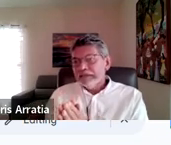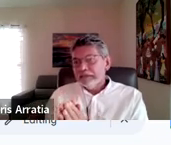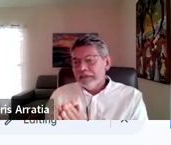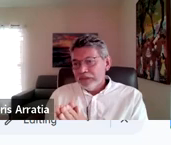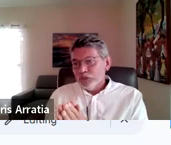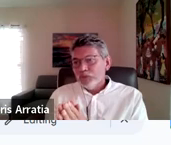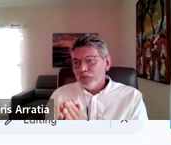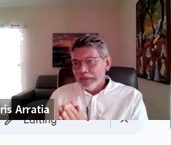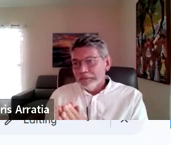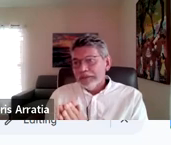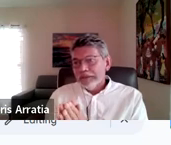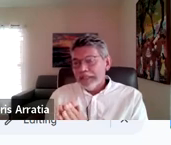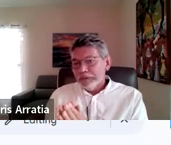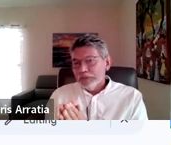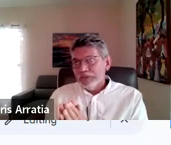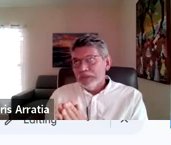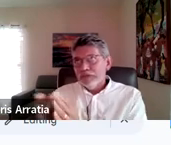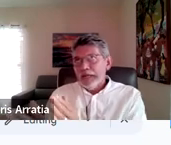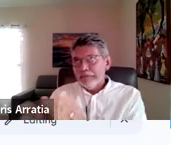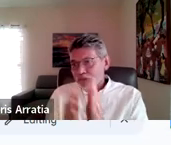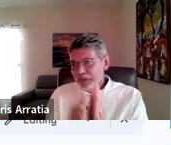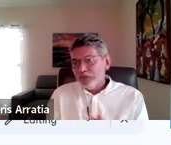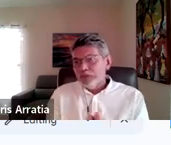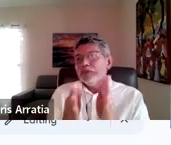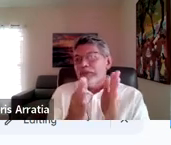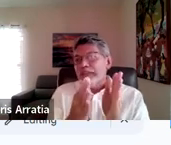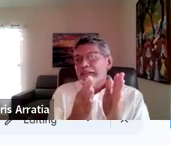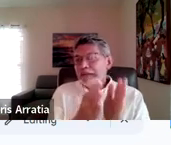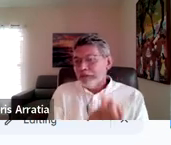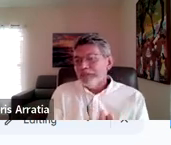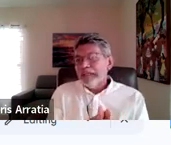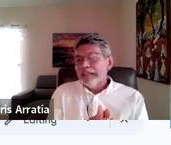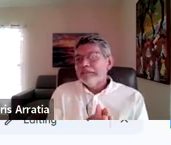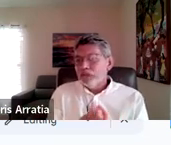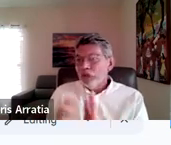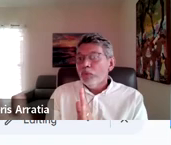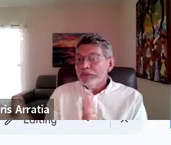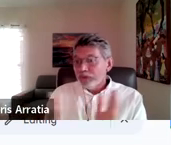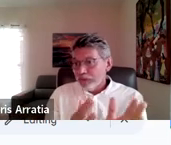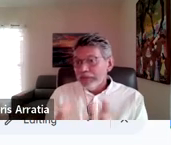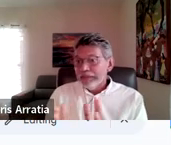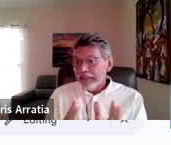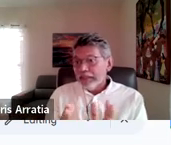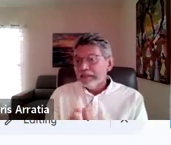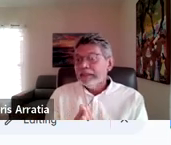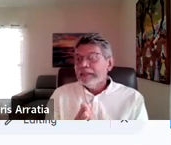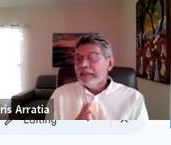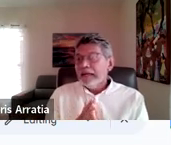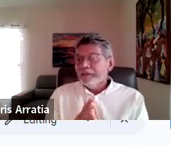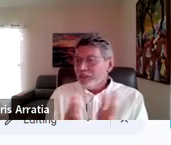data that deals with sustainability, climate risk, if you have professionals on the government side that know what to do with that